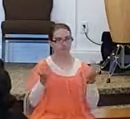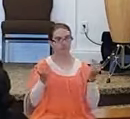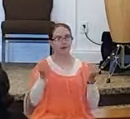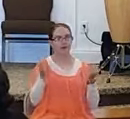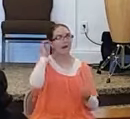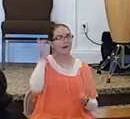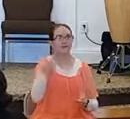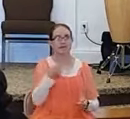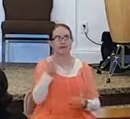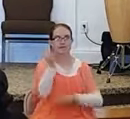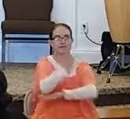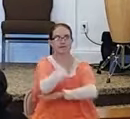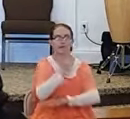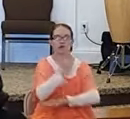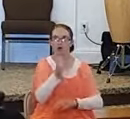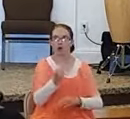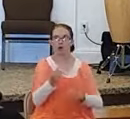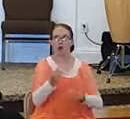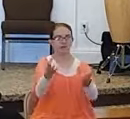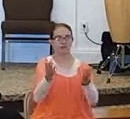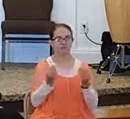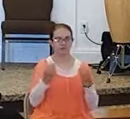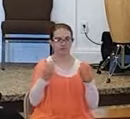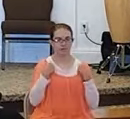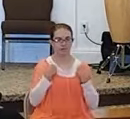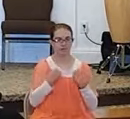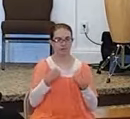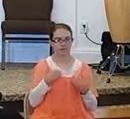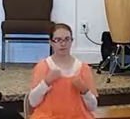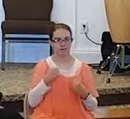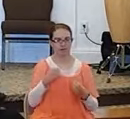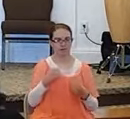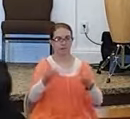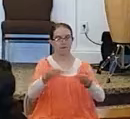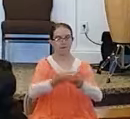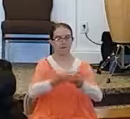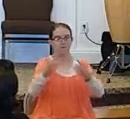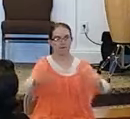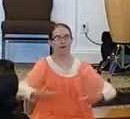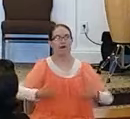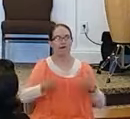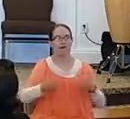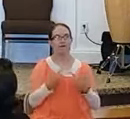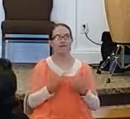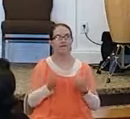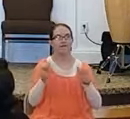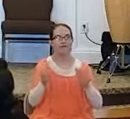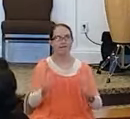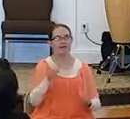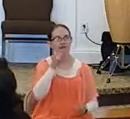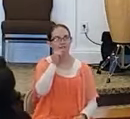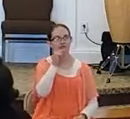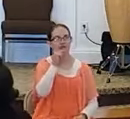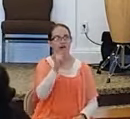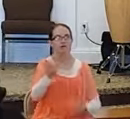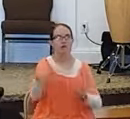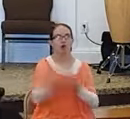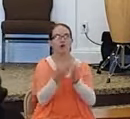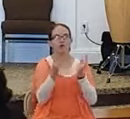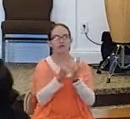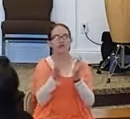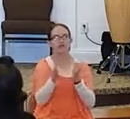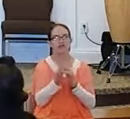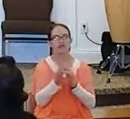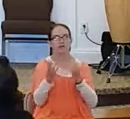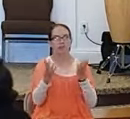me today. He wasn't about to get some new clothes. He was about to get a new life. Hallelujah. And I tell somebody, that's all Jesus wants